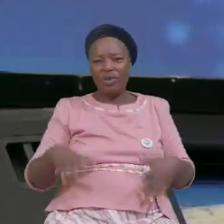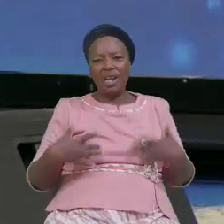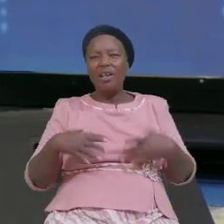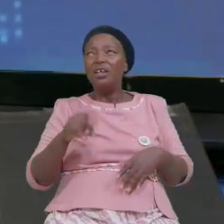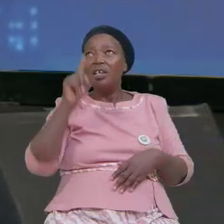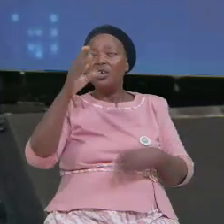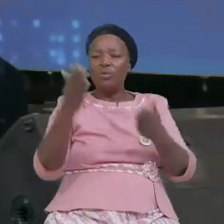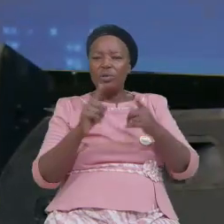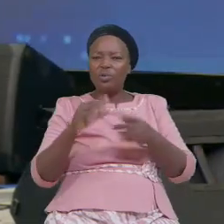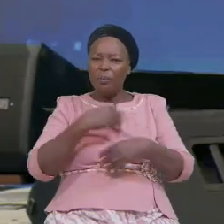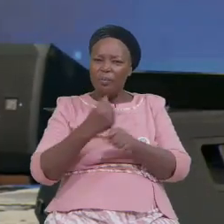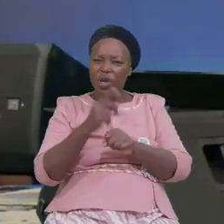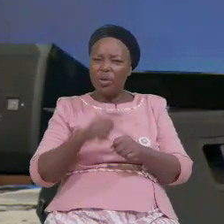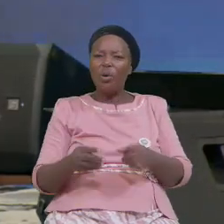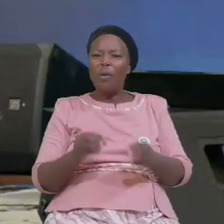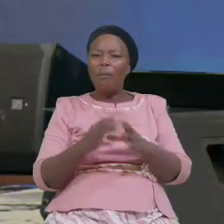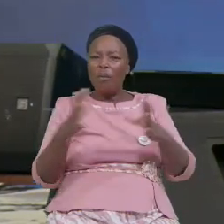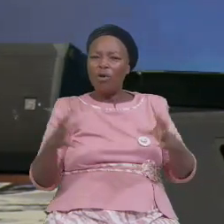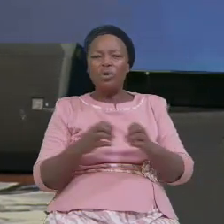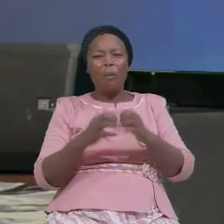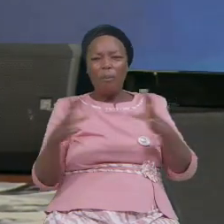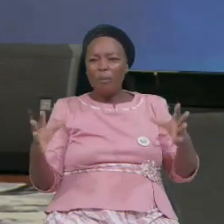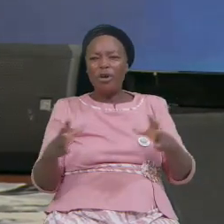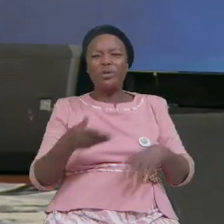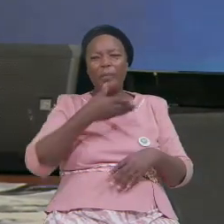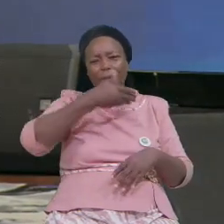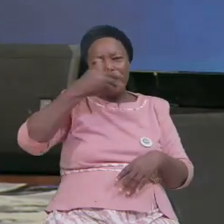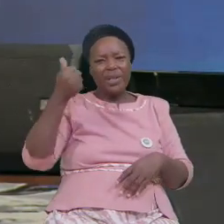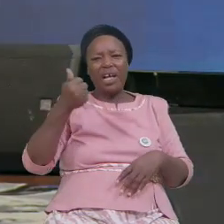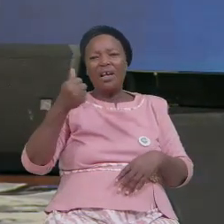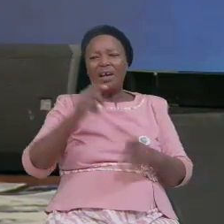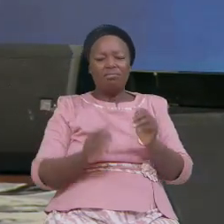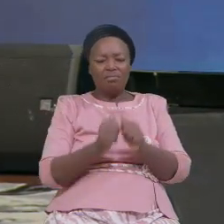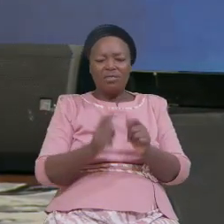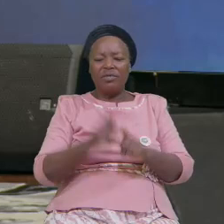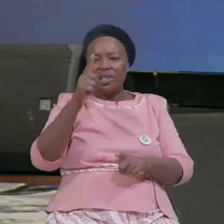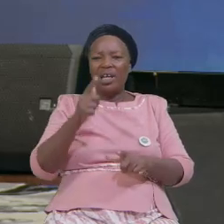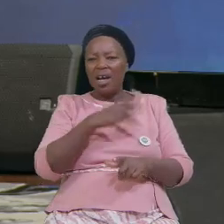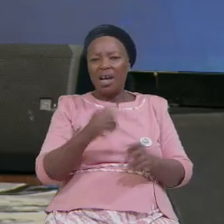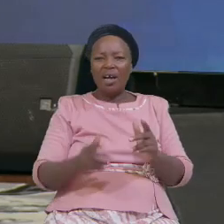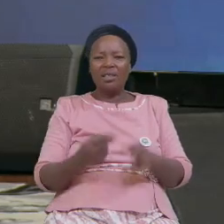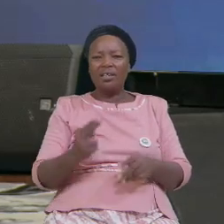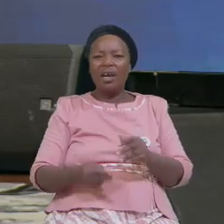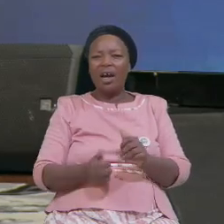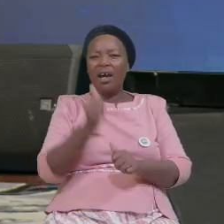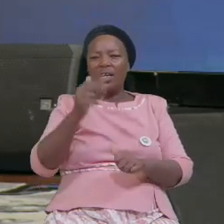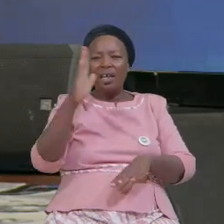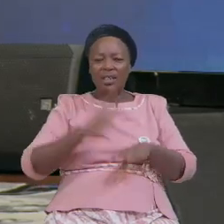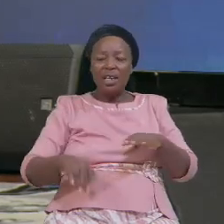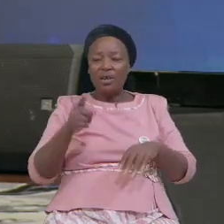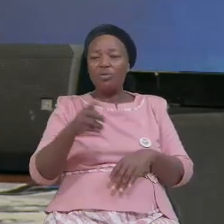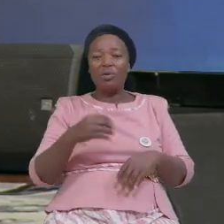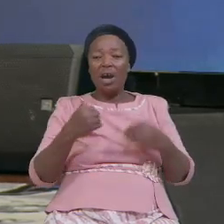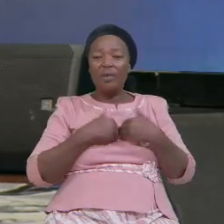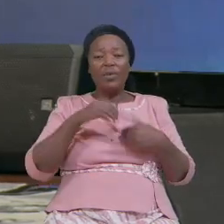you much, much better, greater, higher than you have ever been. If you